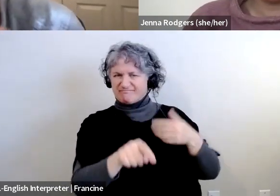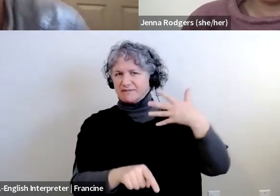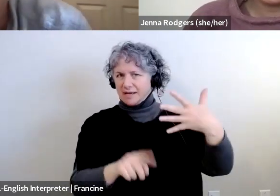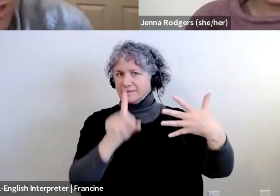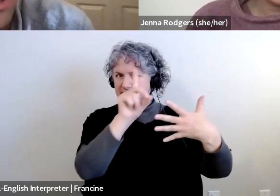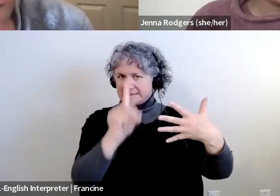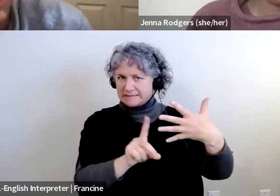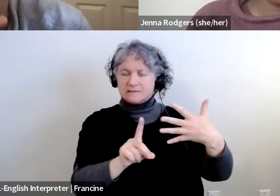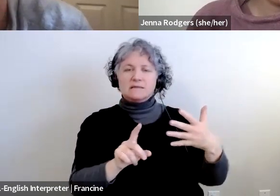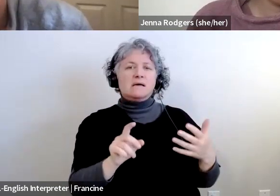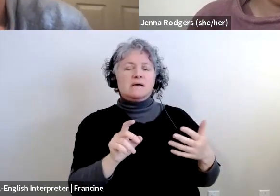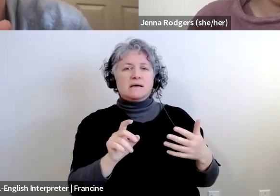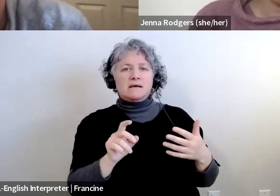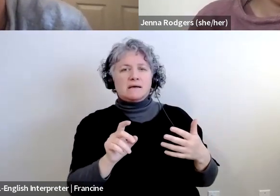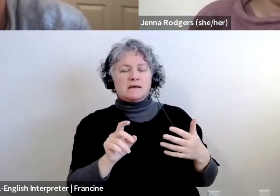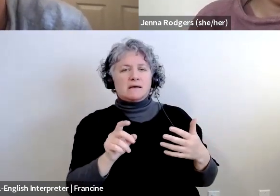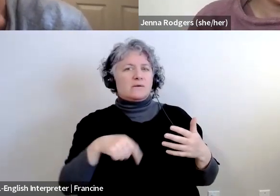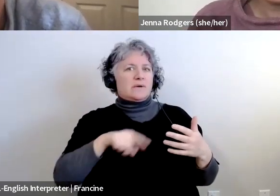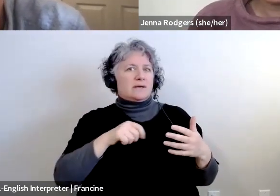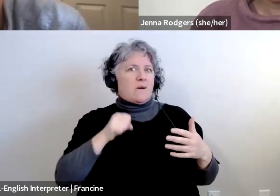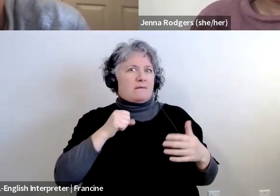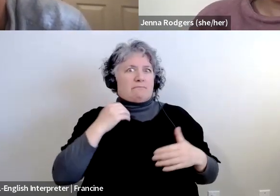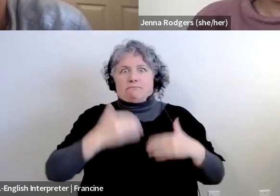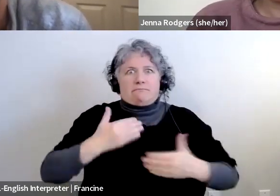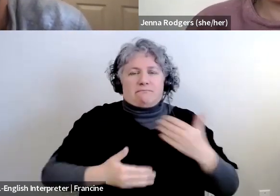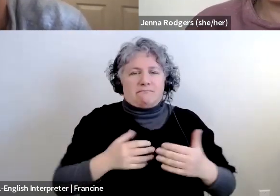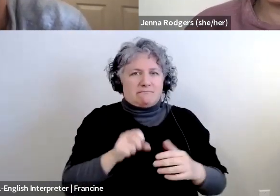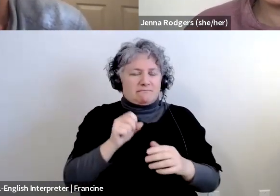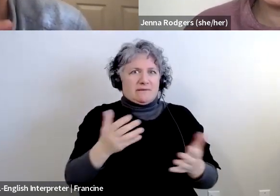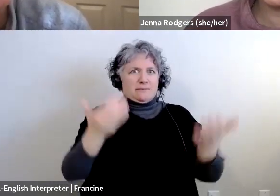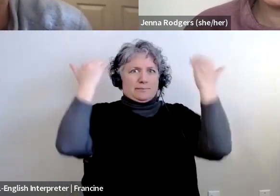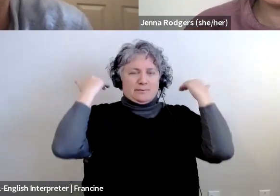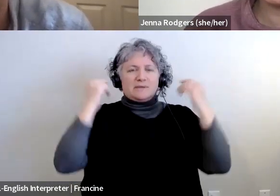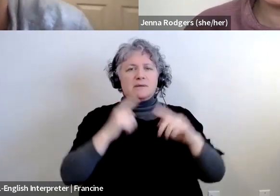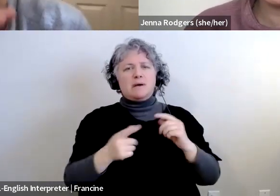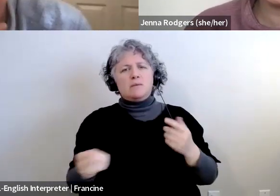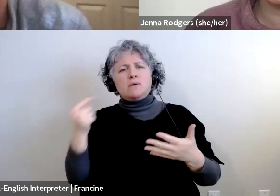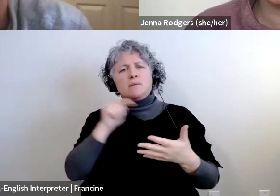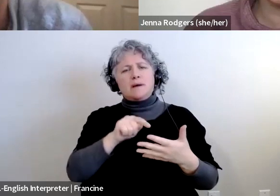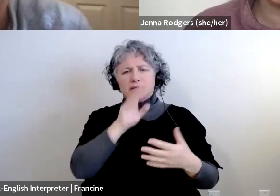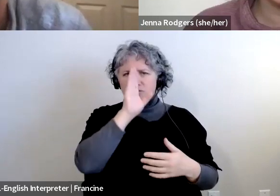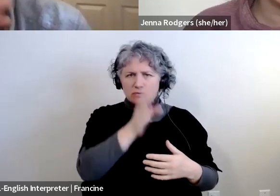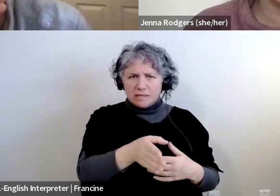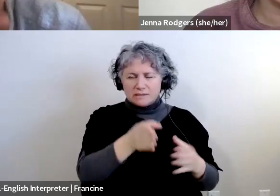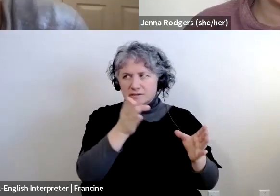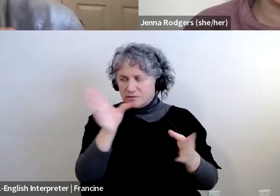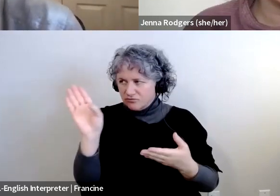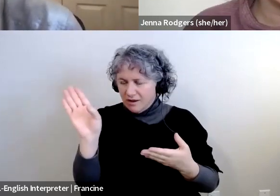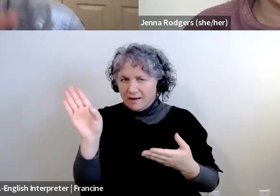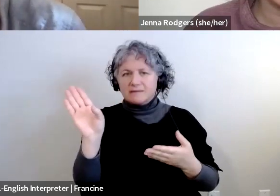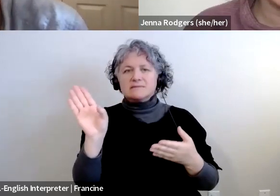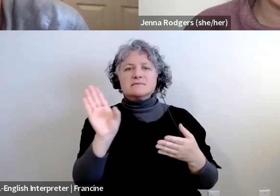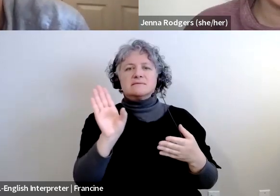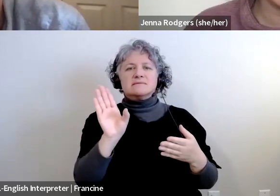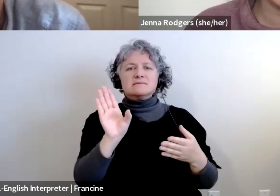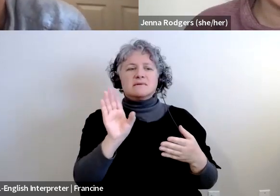yes, we'll make sure that we do not rush over them, but do know that we will go back to the direct, the distract, these other